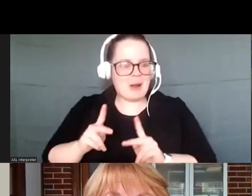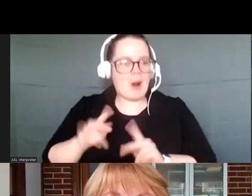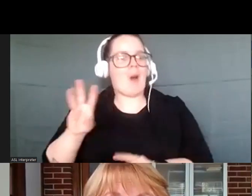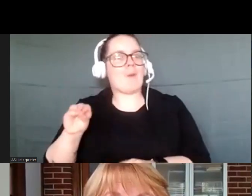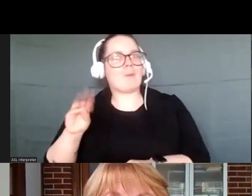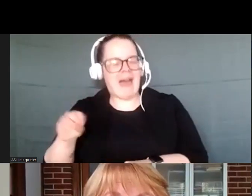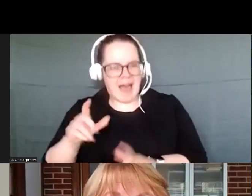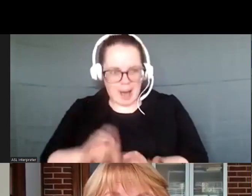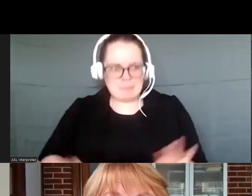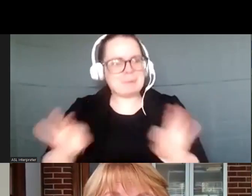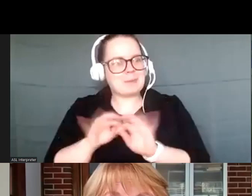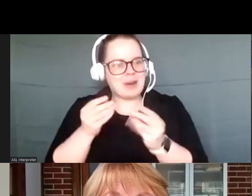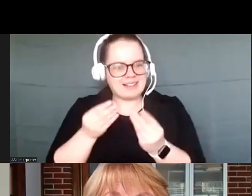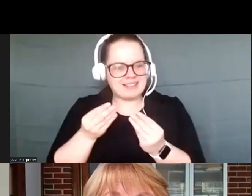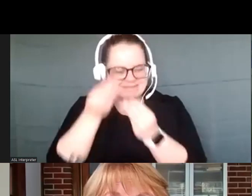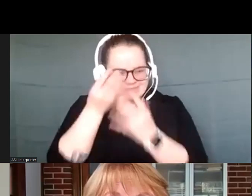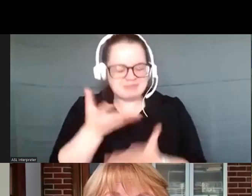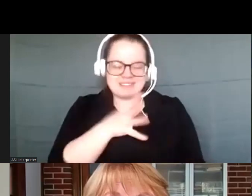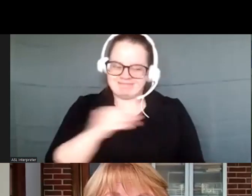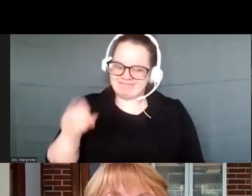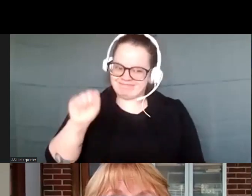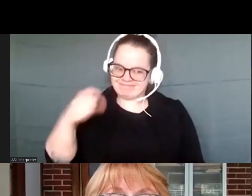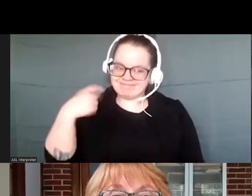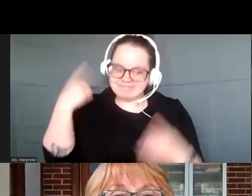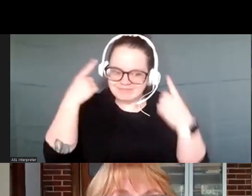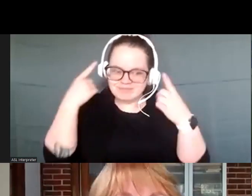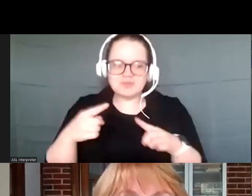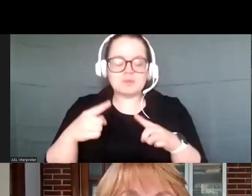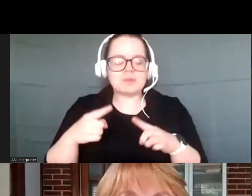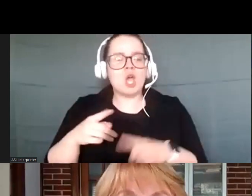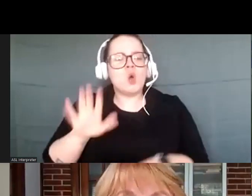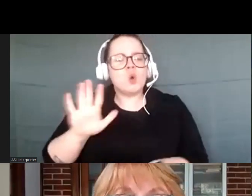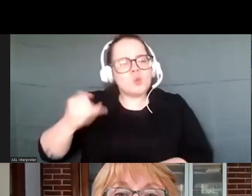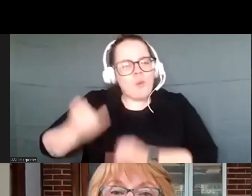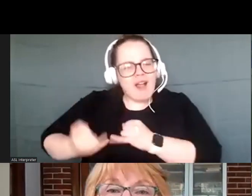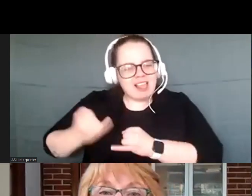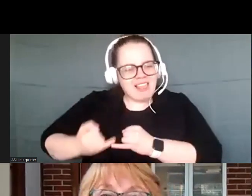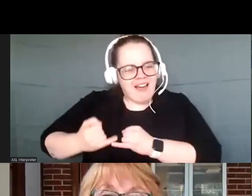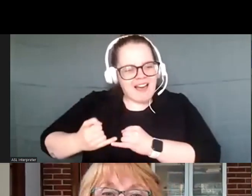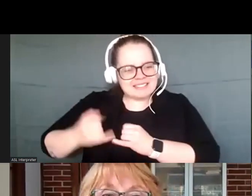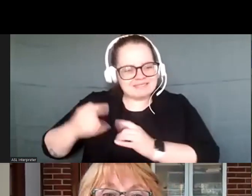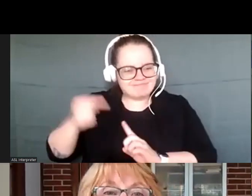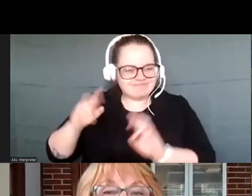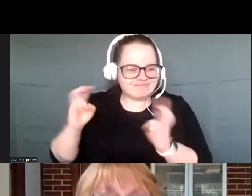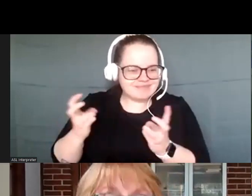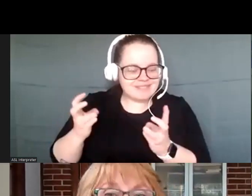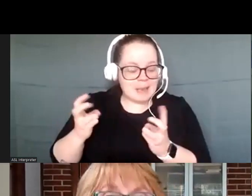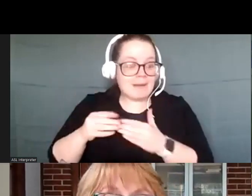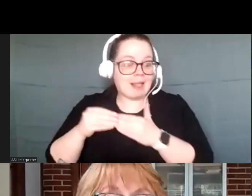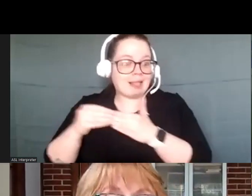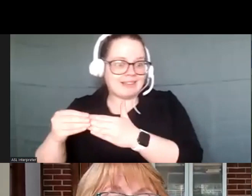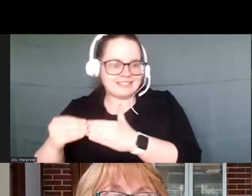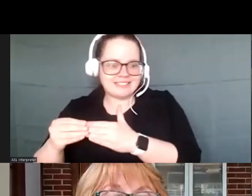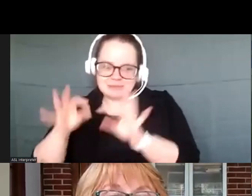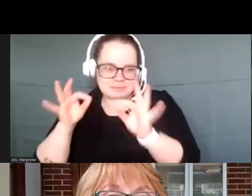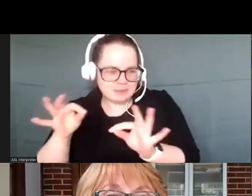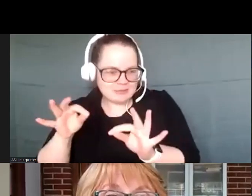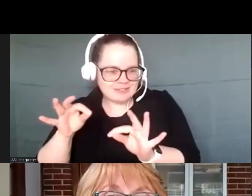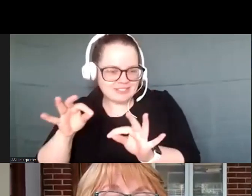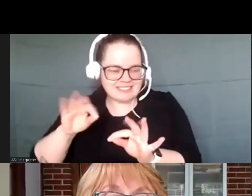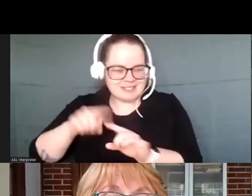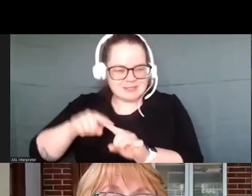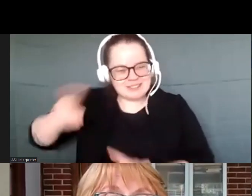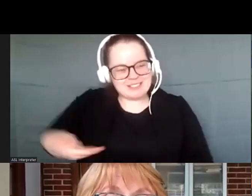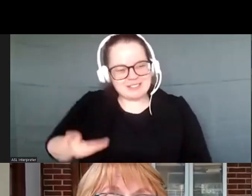more. I think and your last point leads us straight into introducing Gail and probably how